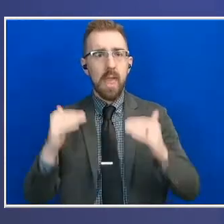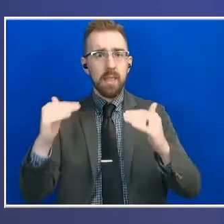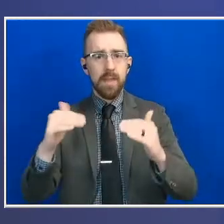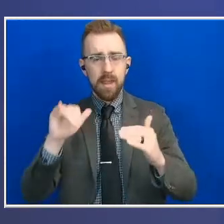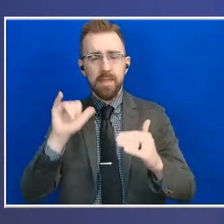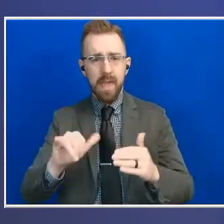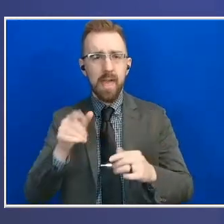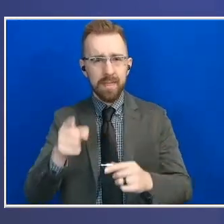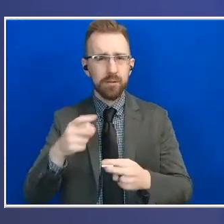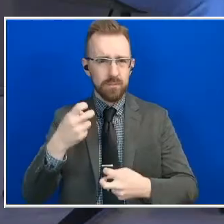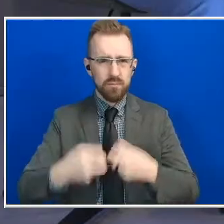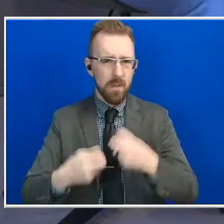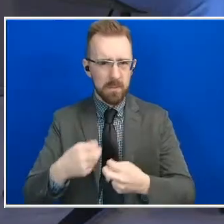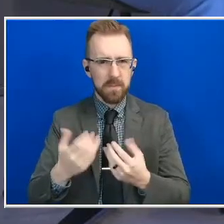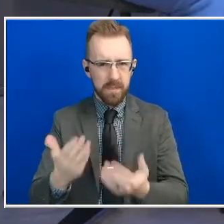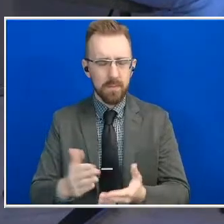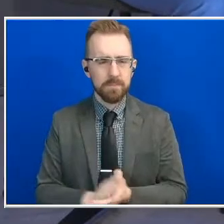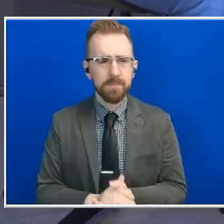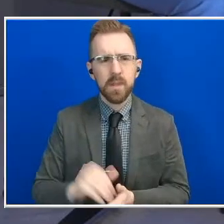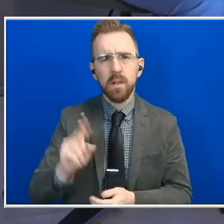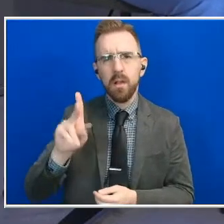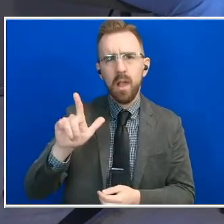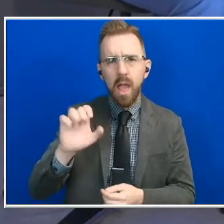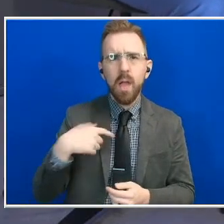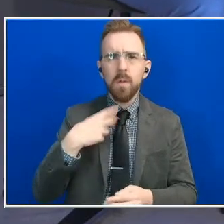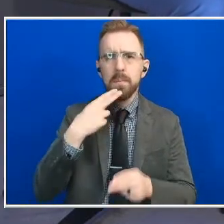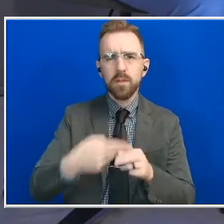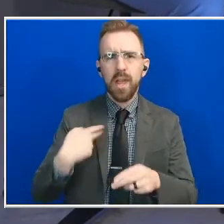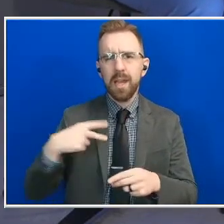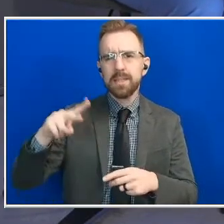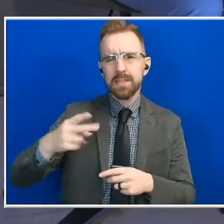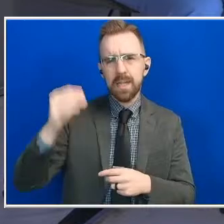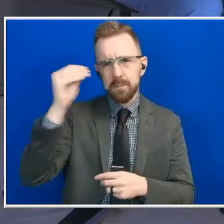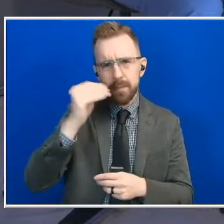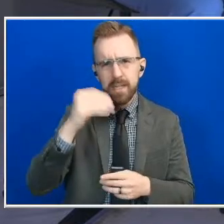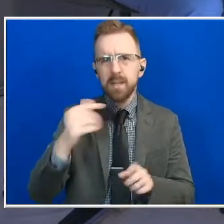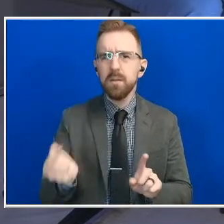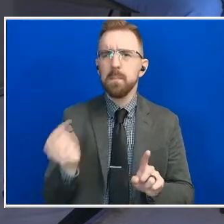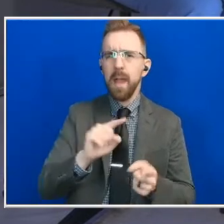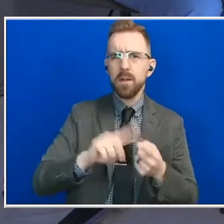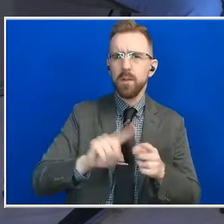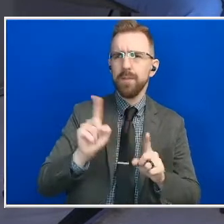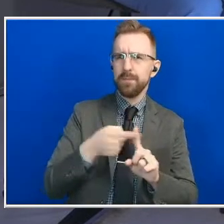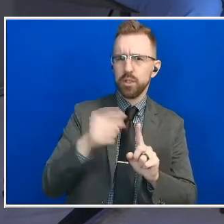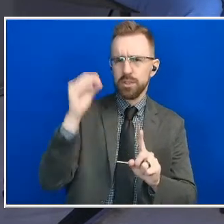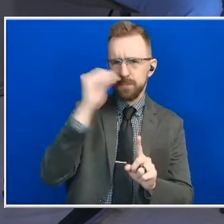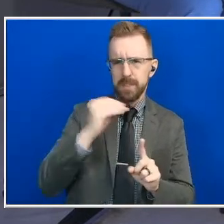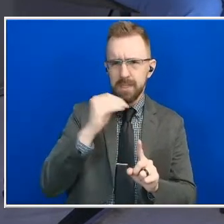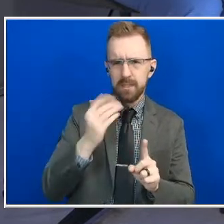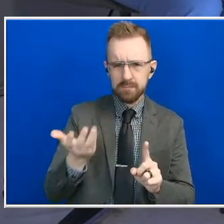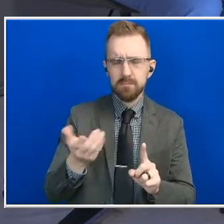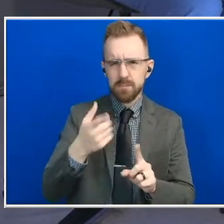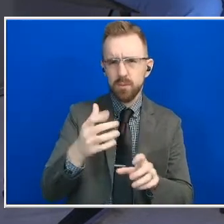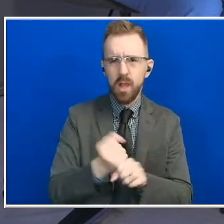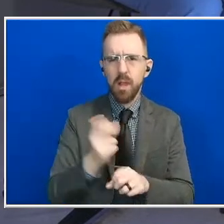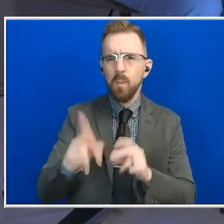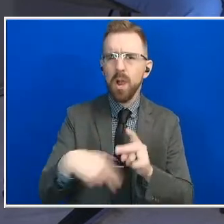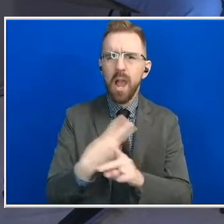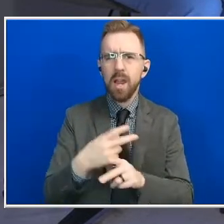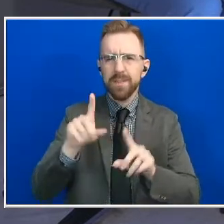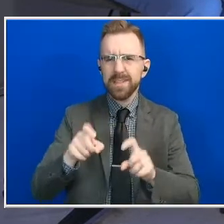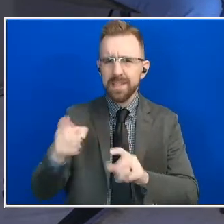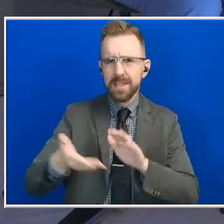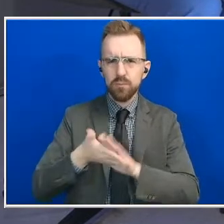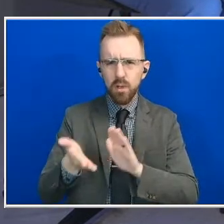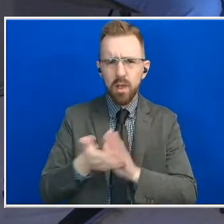problem. So Kyle, we mentioned that you had a second opinion here, but take us back to the first opinion that you got. What kind of tests did they run, and what did the ENT there